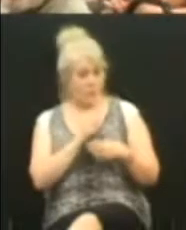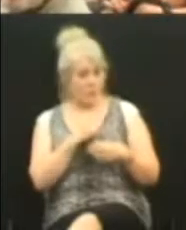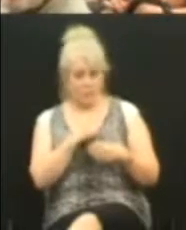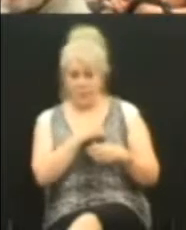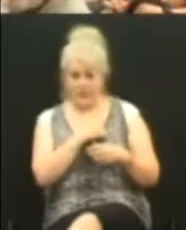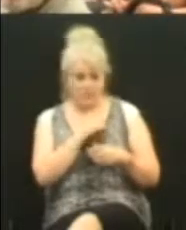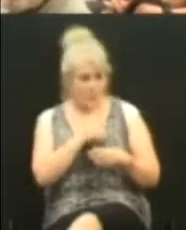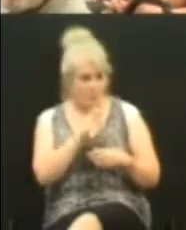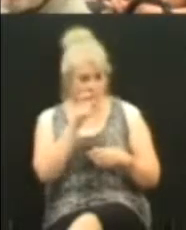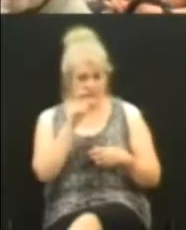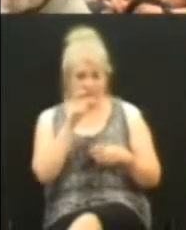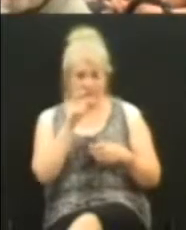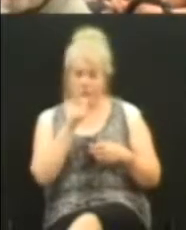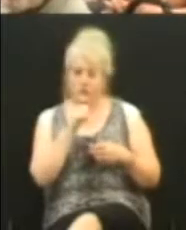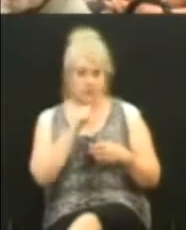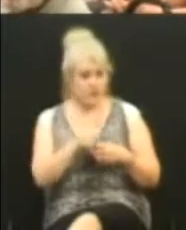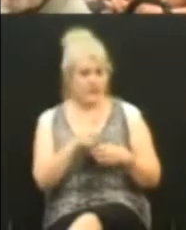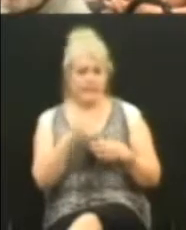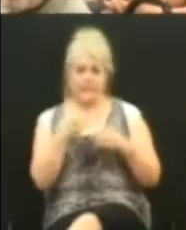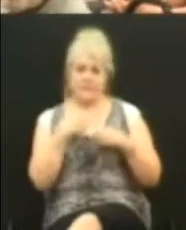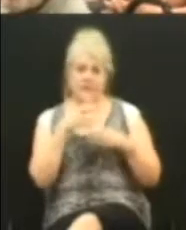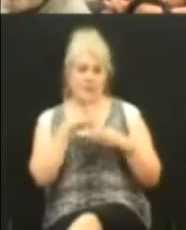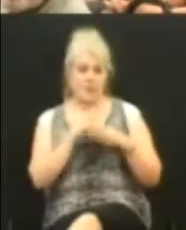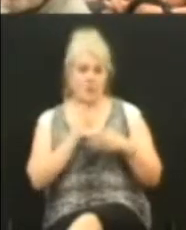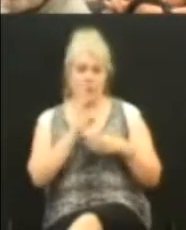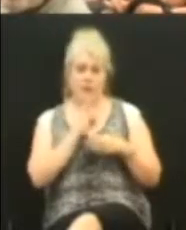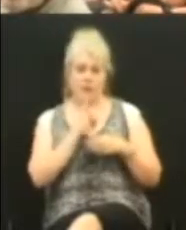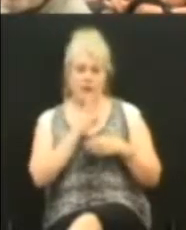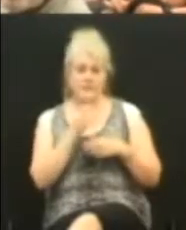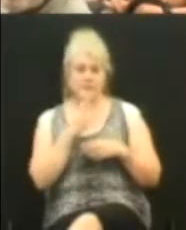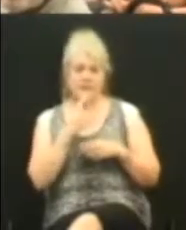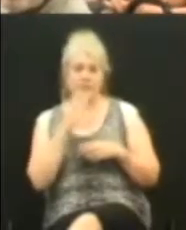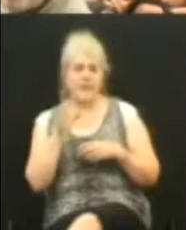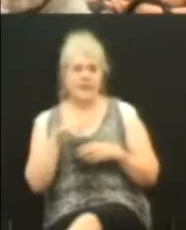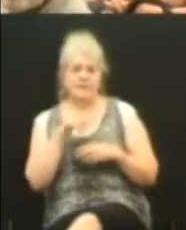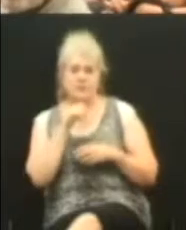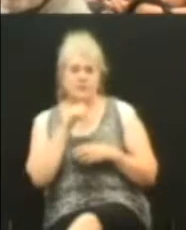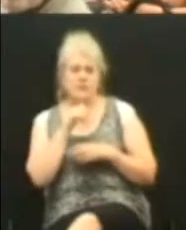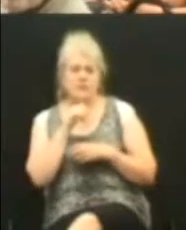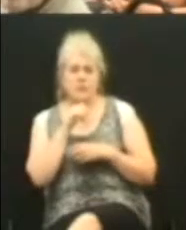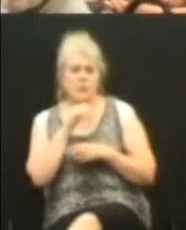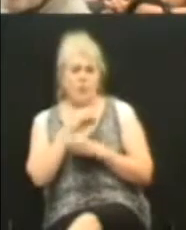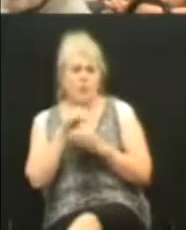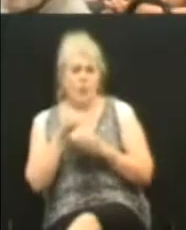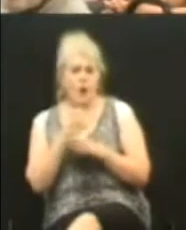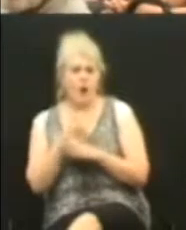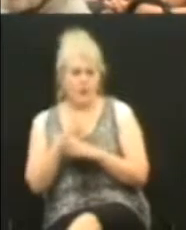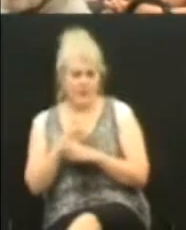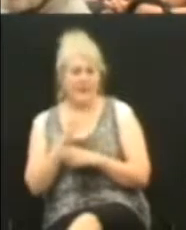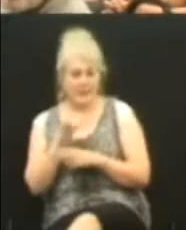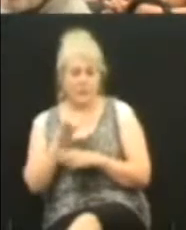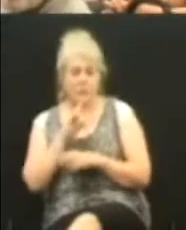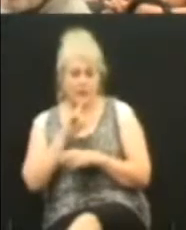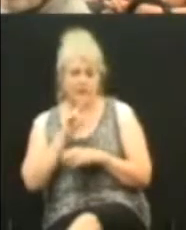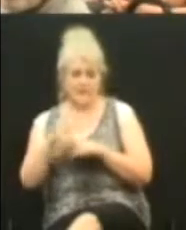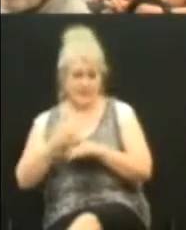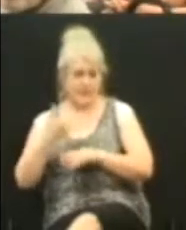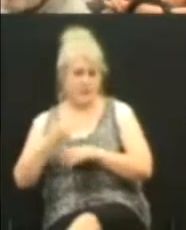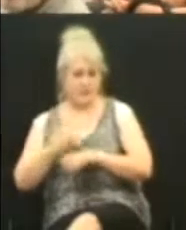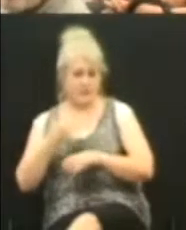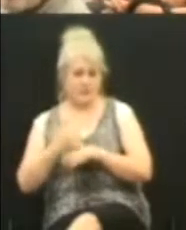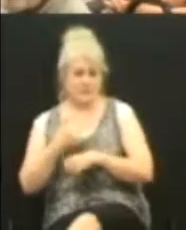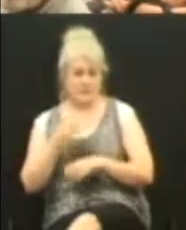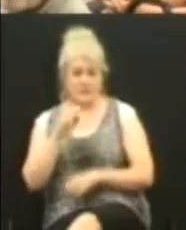pure madness to continue to claim that it does no harm. I'm sure being active members in this community are completely aware that this year Mike Simpson is allowing even